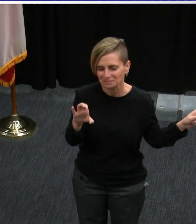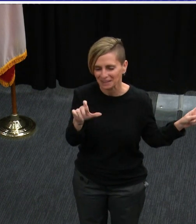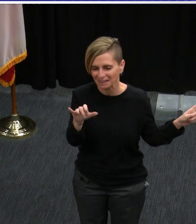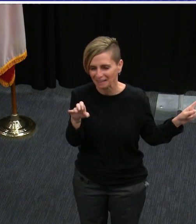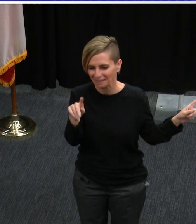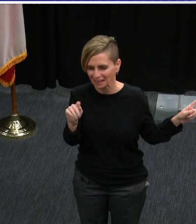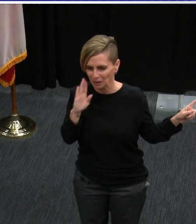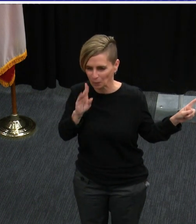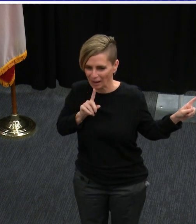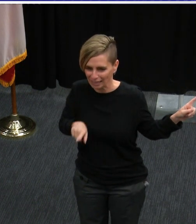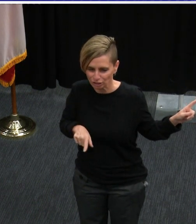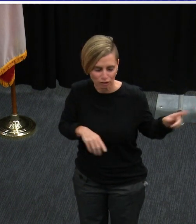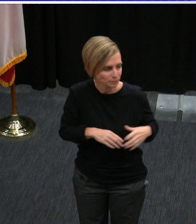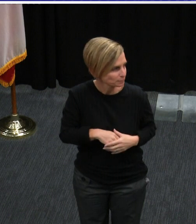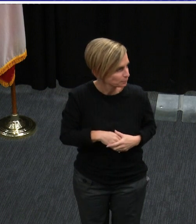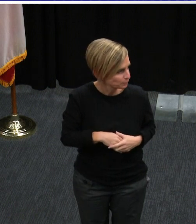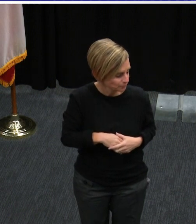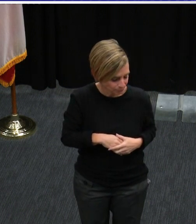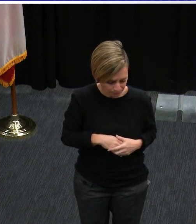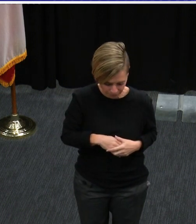problem. I'm sorry for holding this.